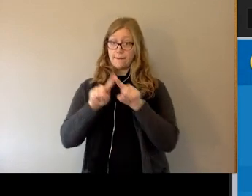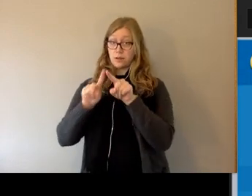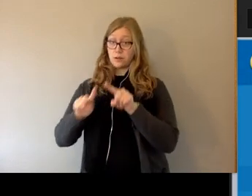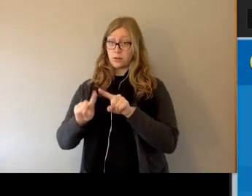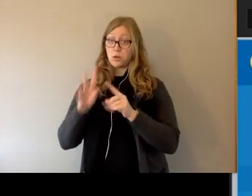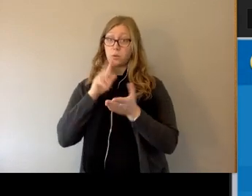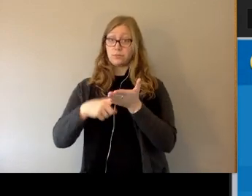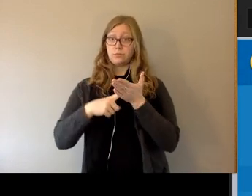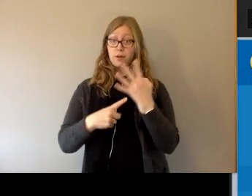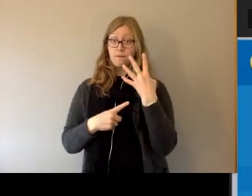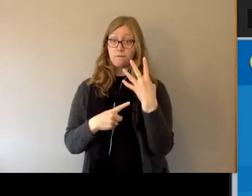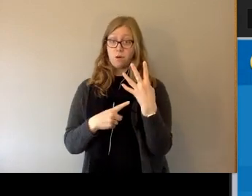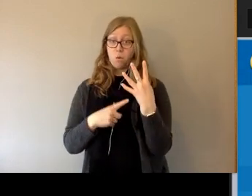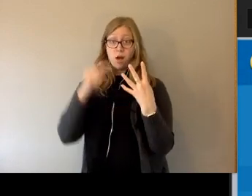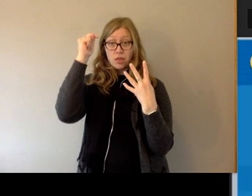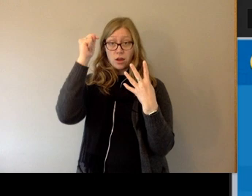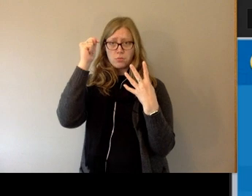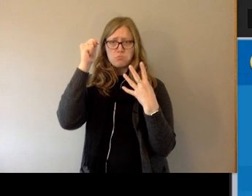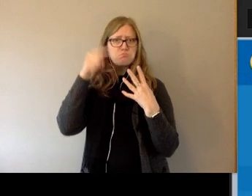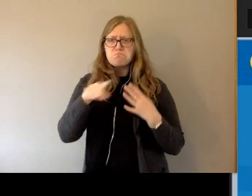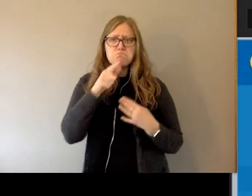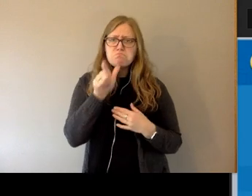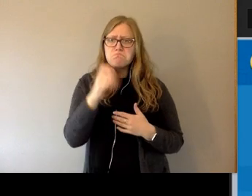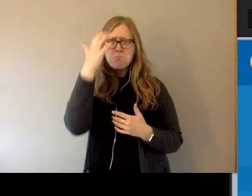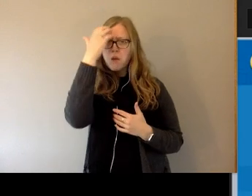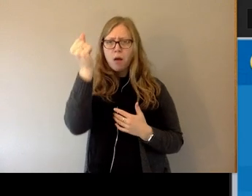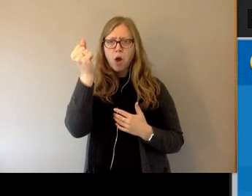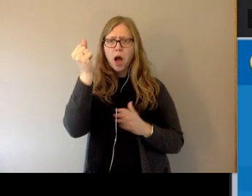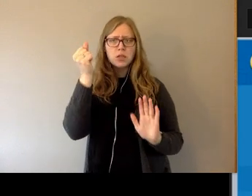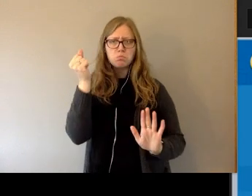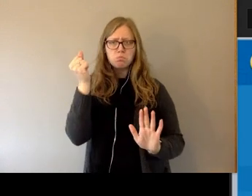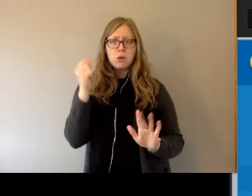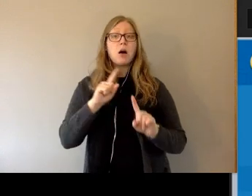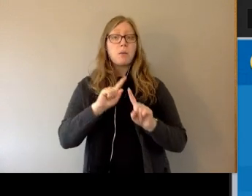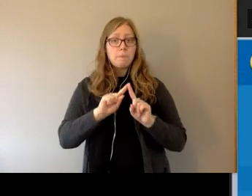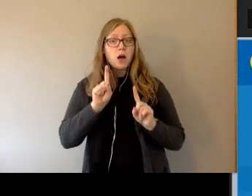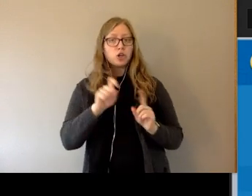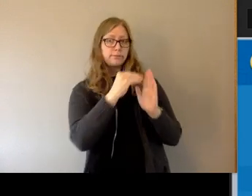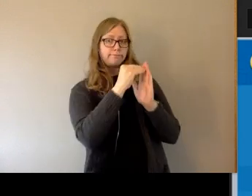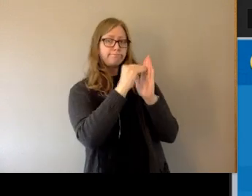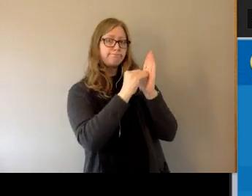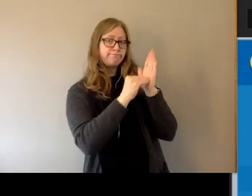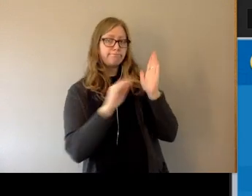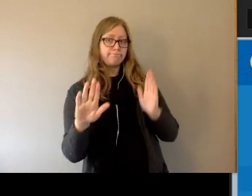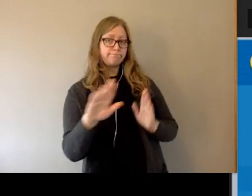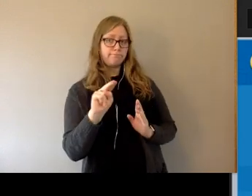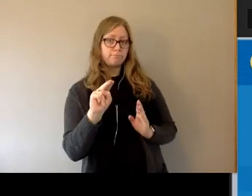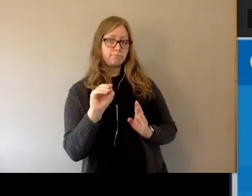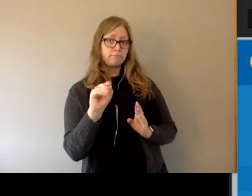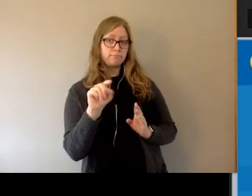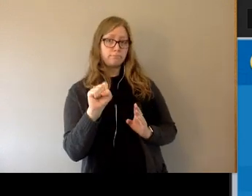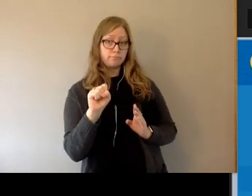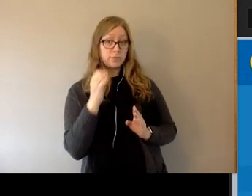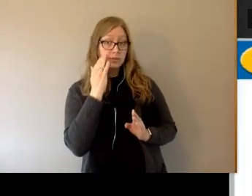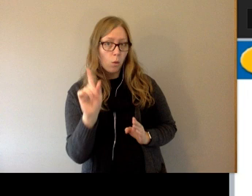I don't expect you to memorize these theorems, but you should have them in your notes and know where to find them when you need